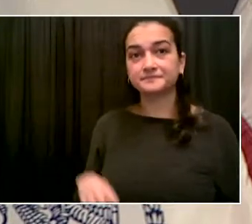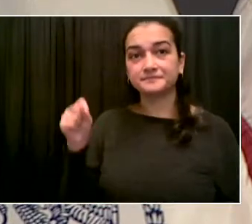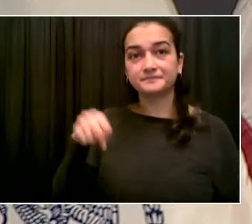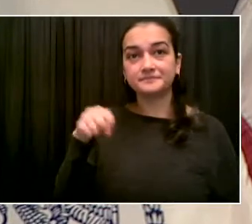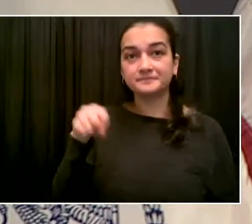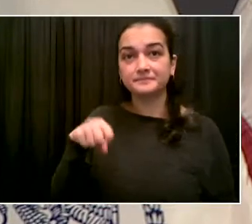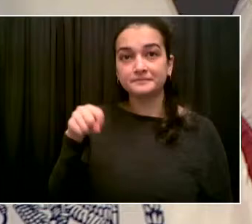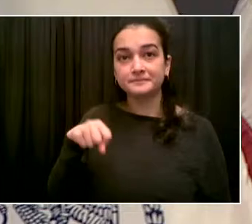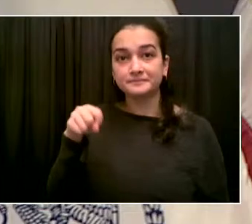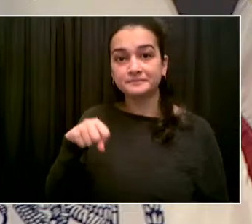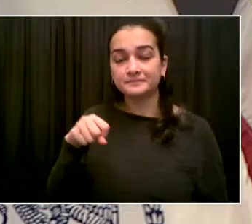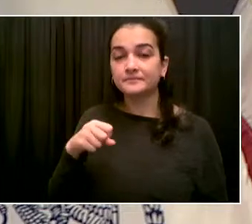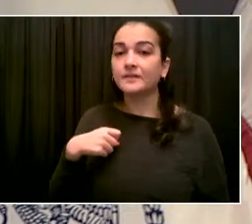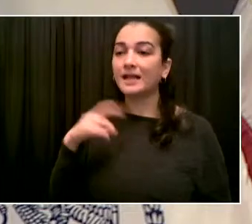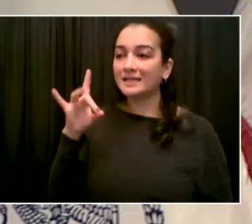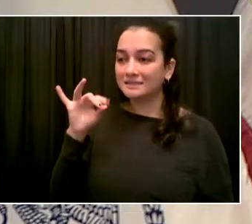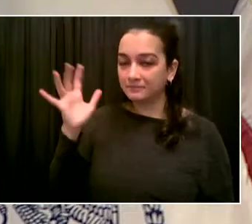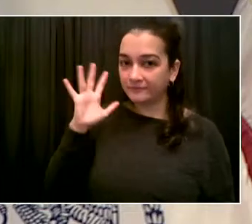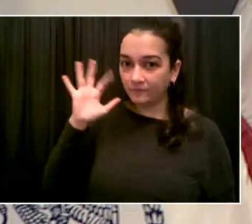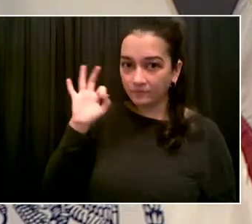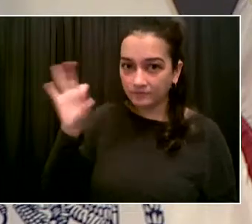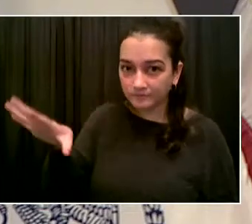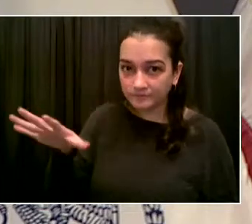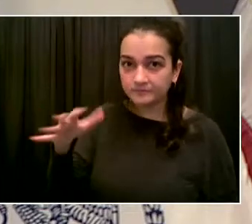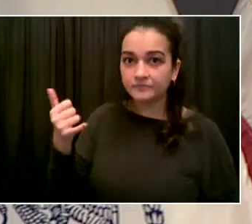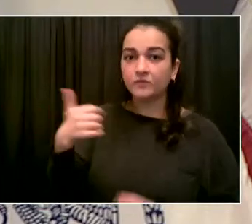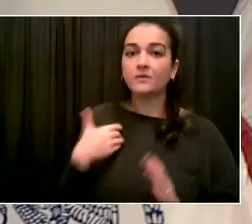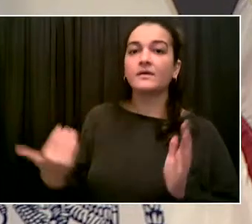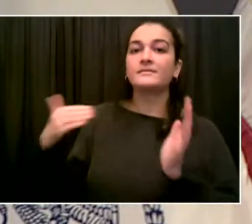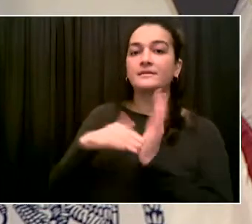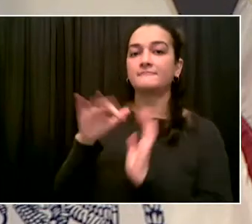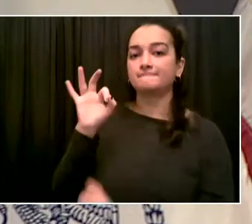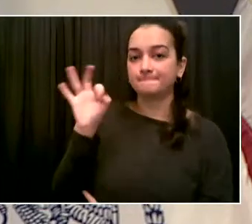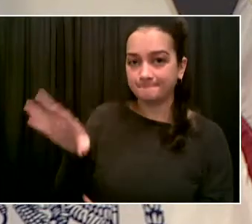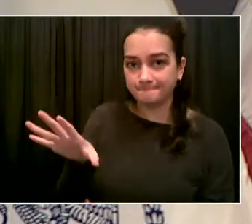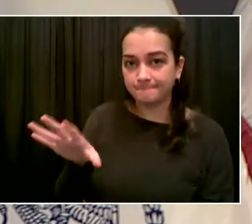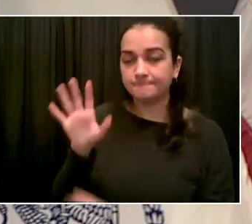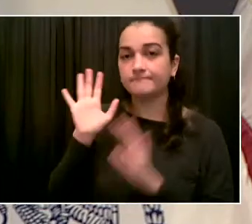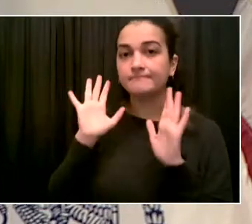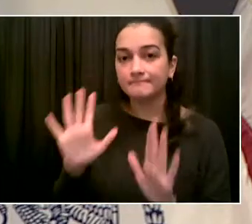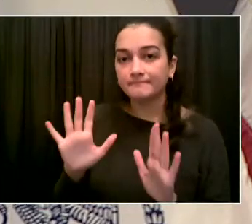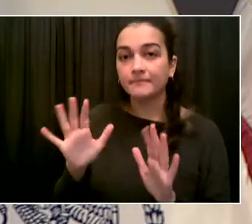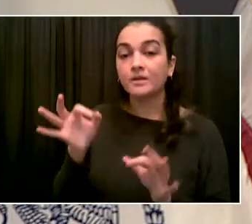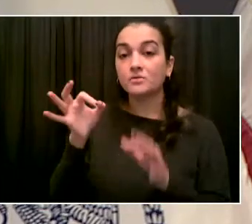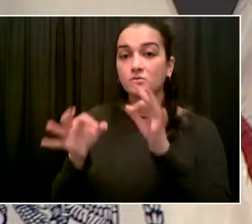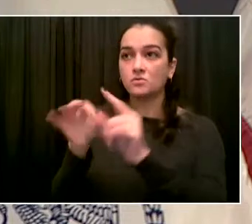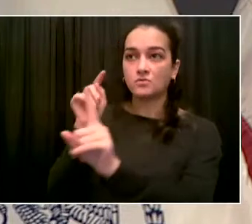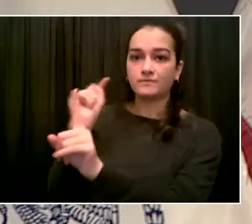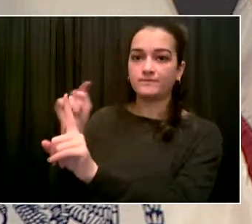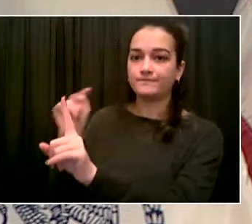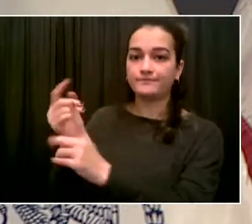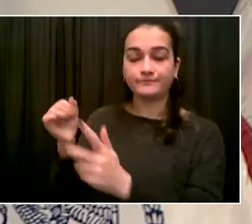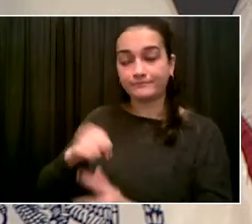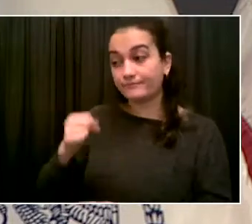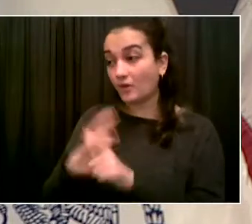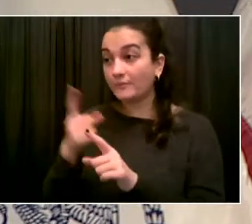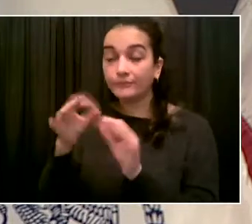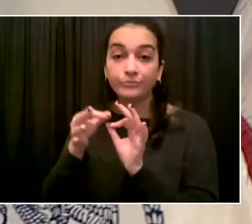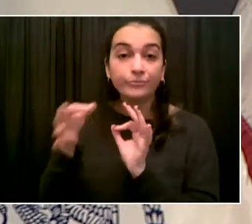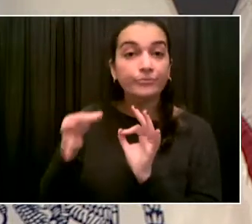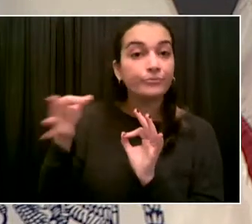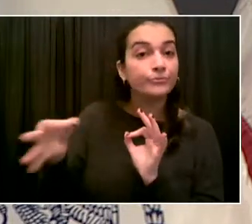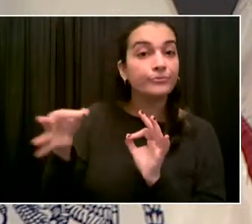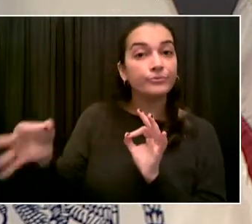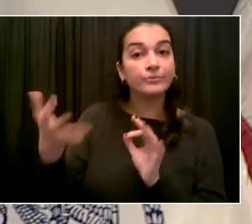on this, elected officials, media, everyone. The court system's not functioning. It's hard to have consequences without a functioning court